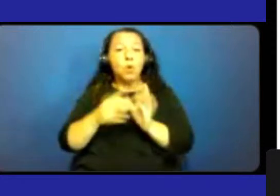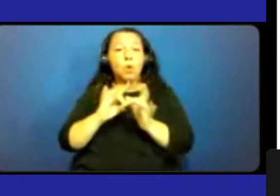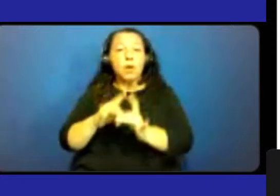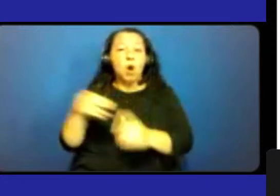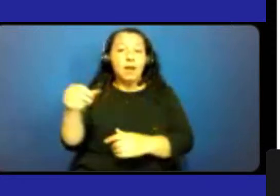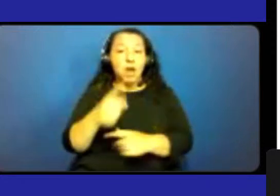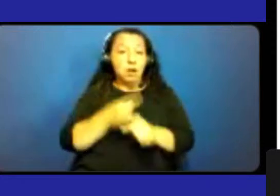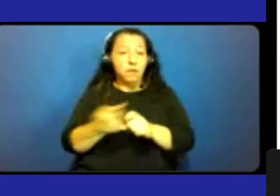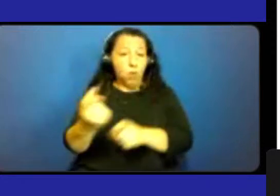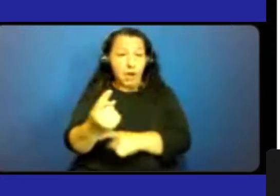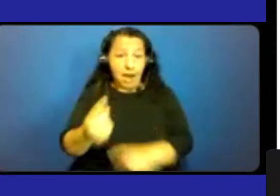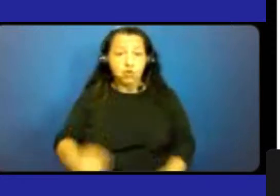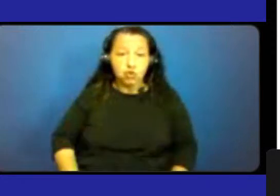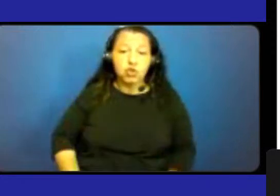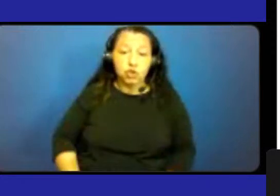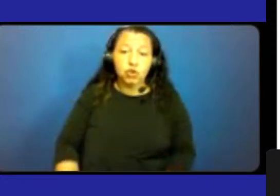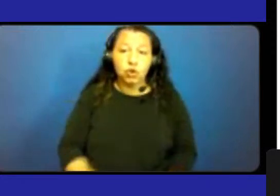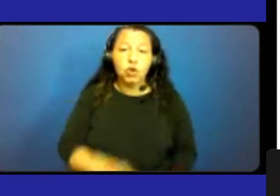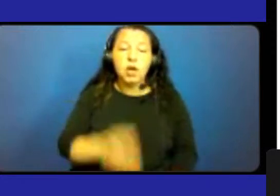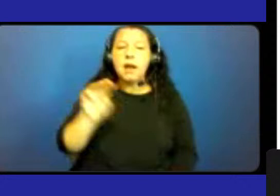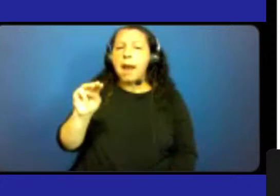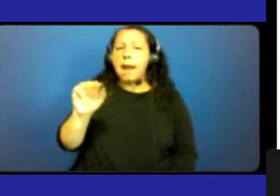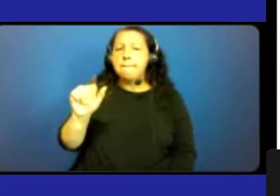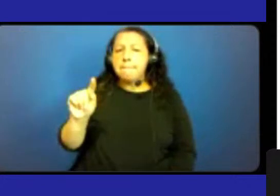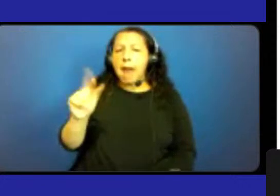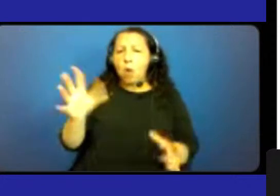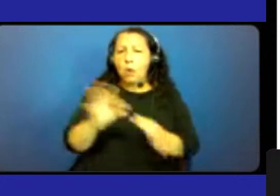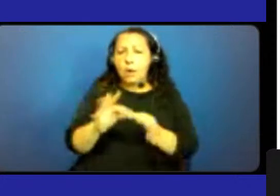year. Matt had mentioned previously